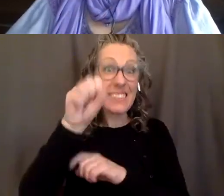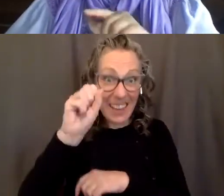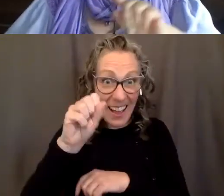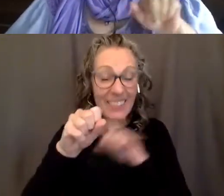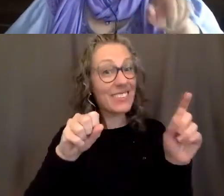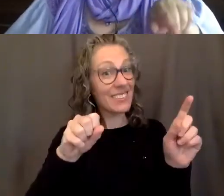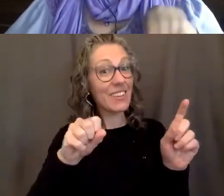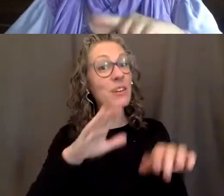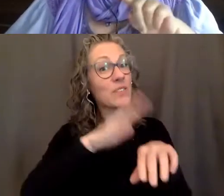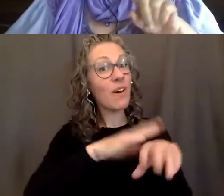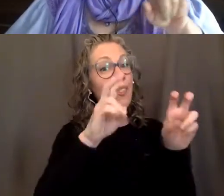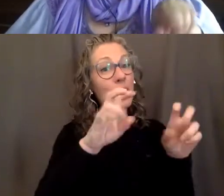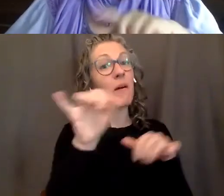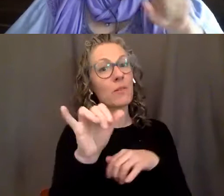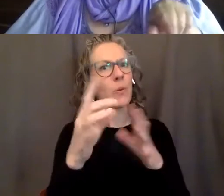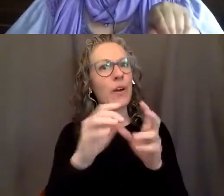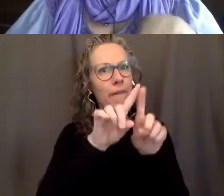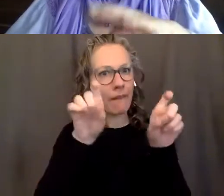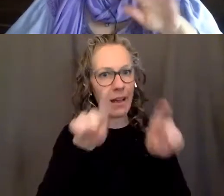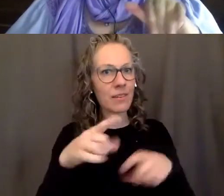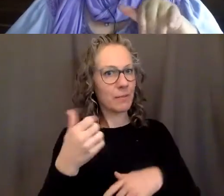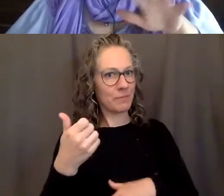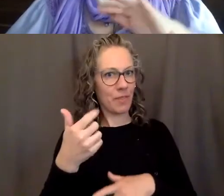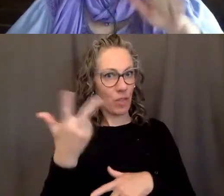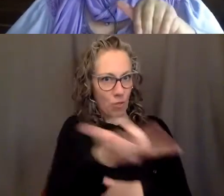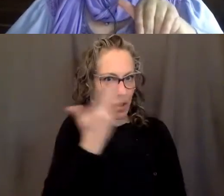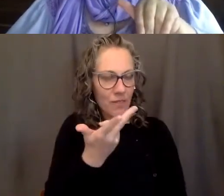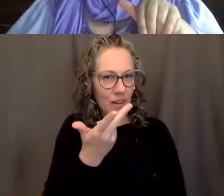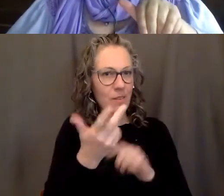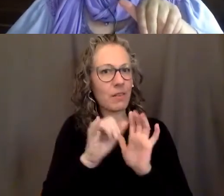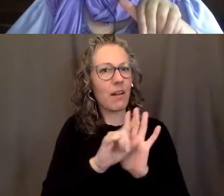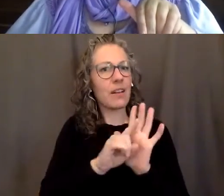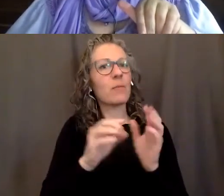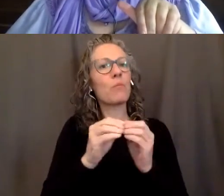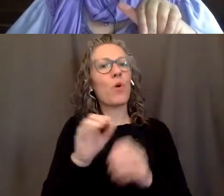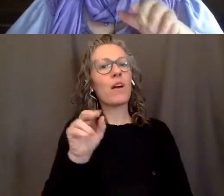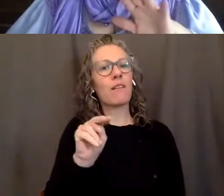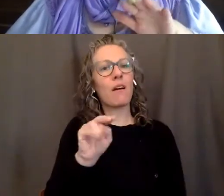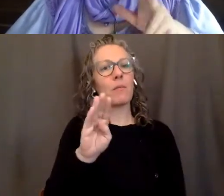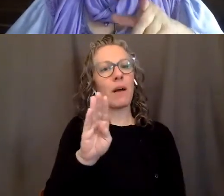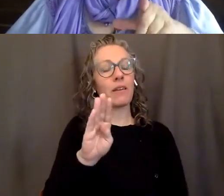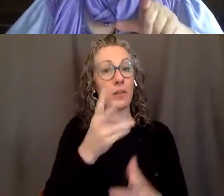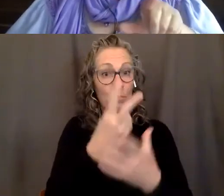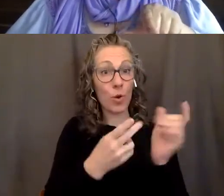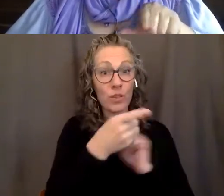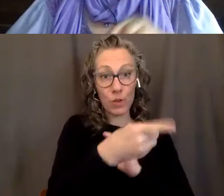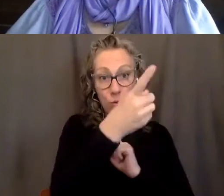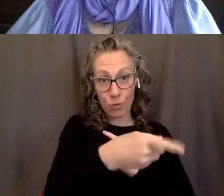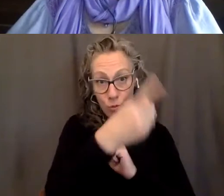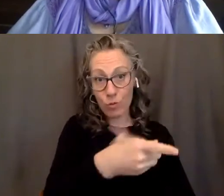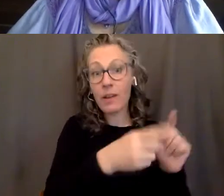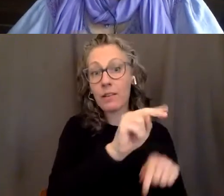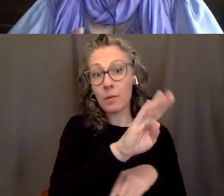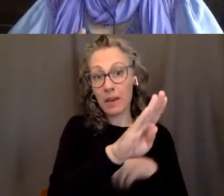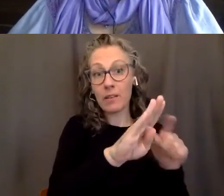too. So all three of us identify more as non-binary. The two of you both, well, non-binary, and then also